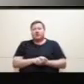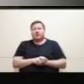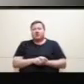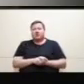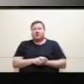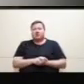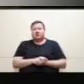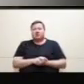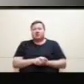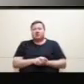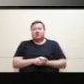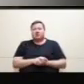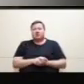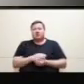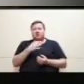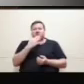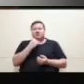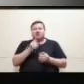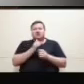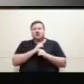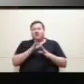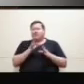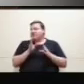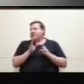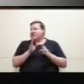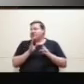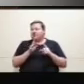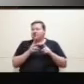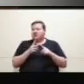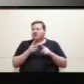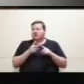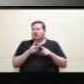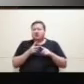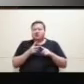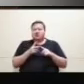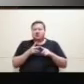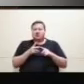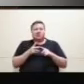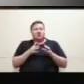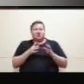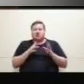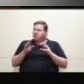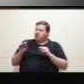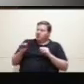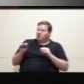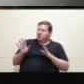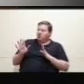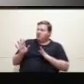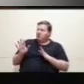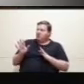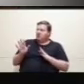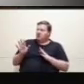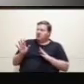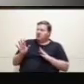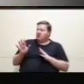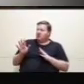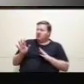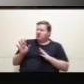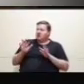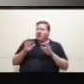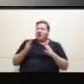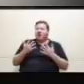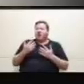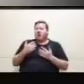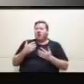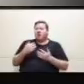so please clarify that. Number two, number Honorable three. Member, just a moment. Can we please allow the member